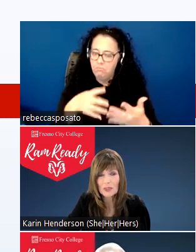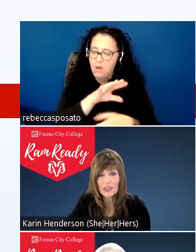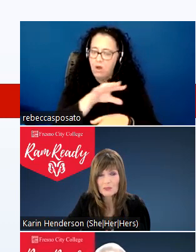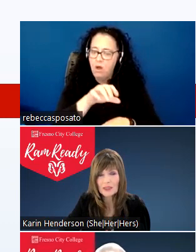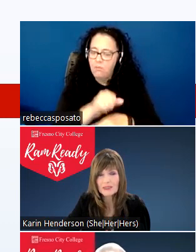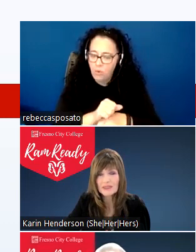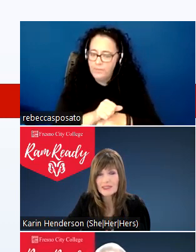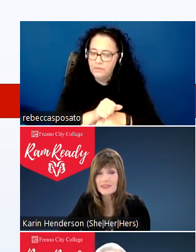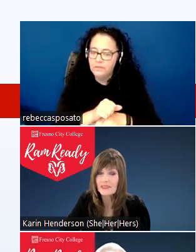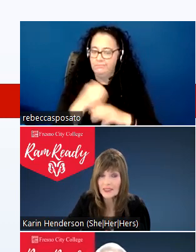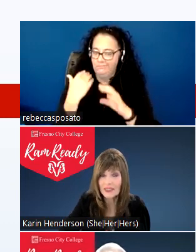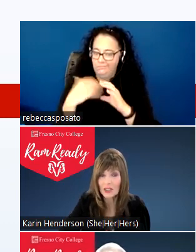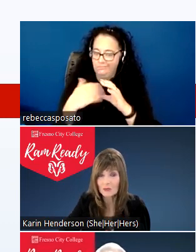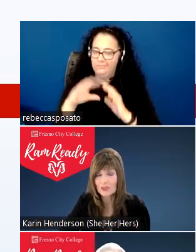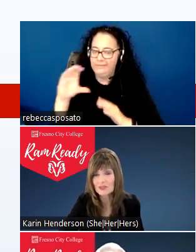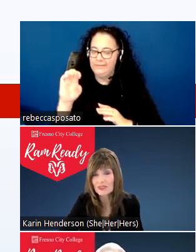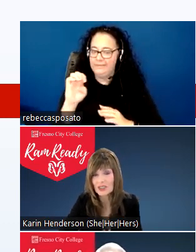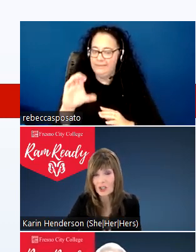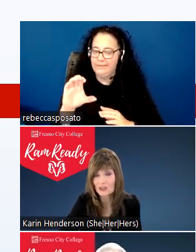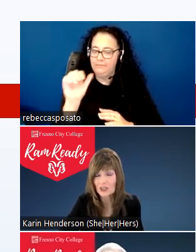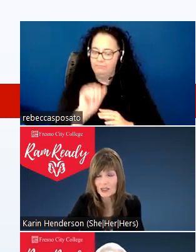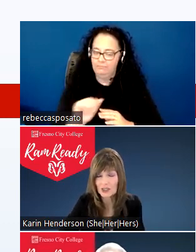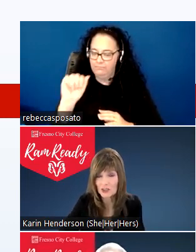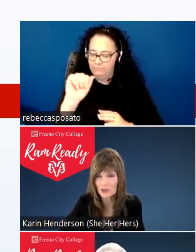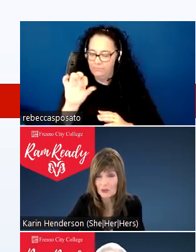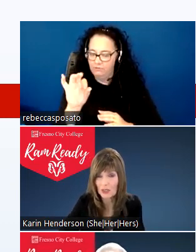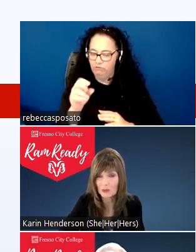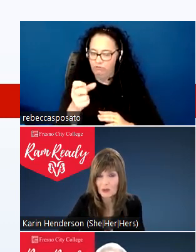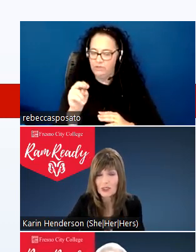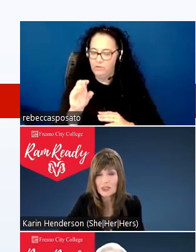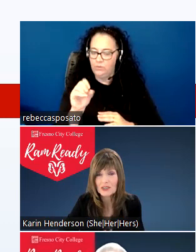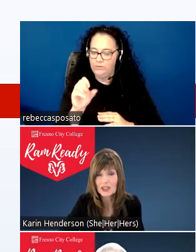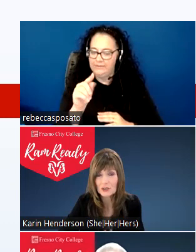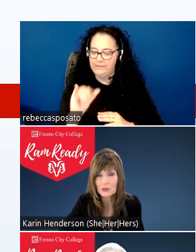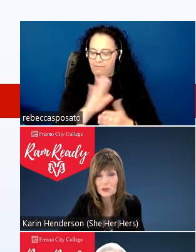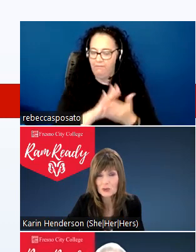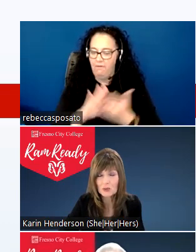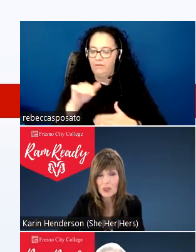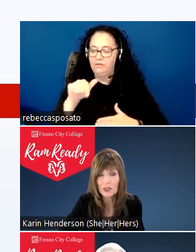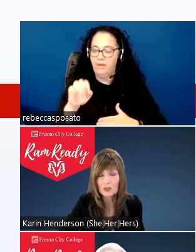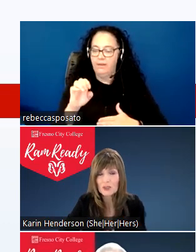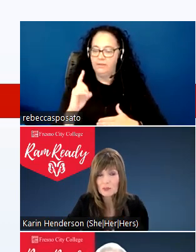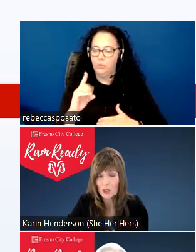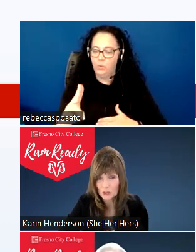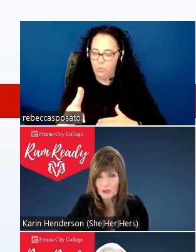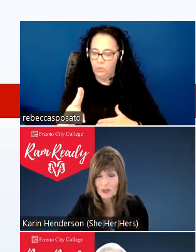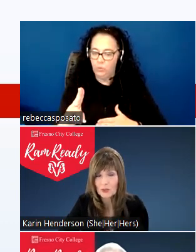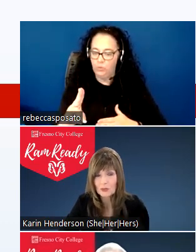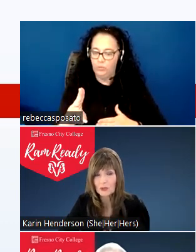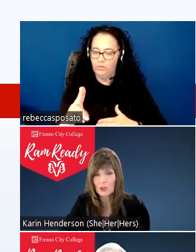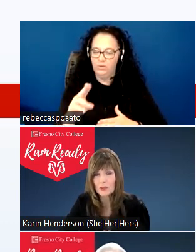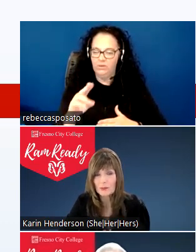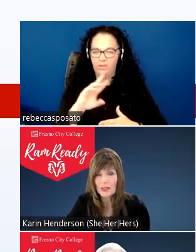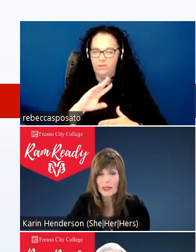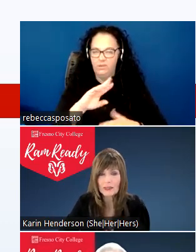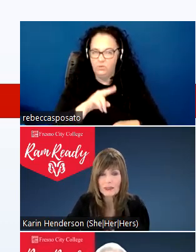by emailing CEC@fresnocitycollege.edu. That will take you to, usually Martin